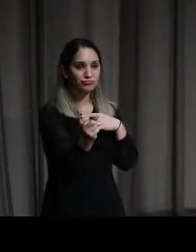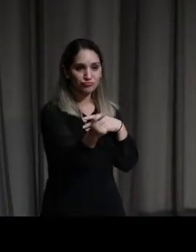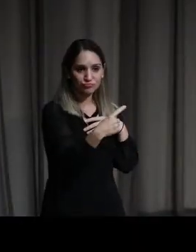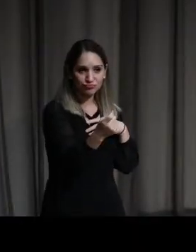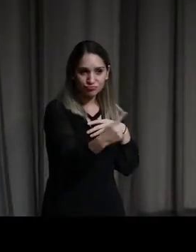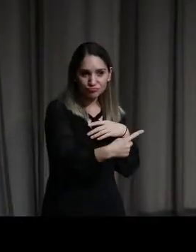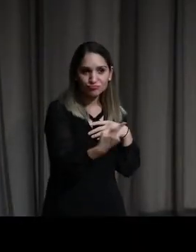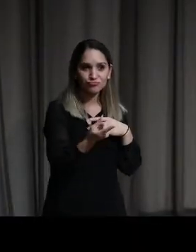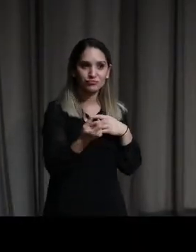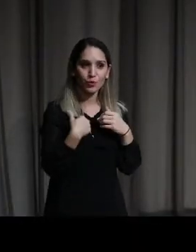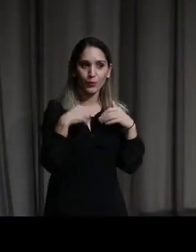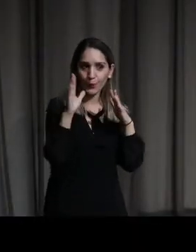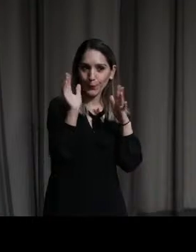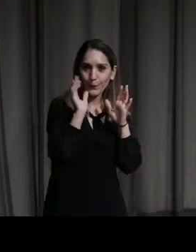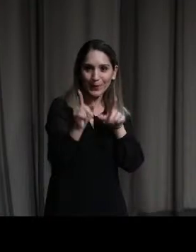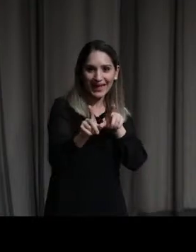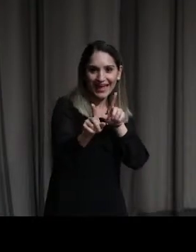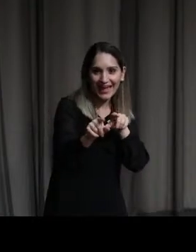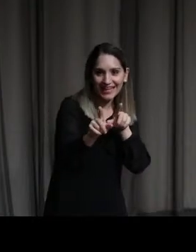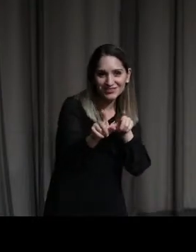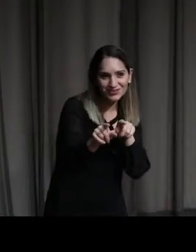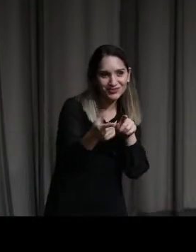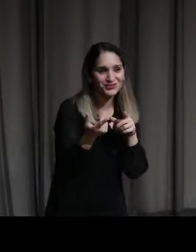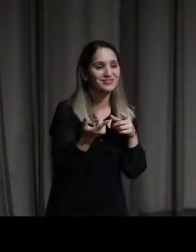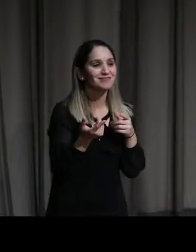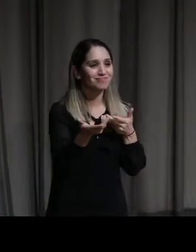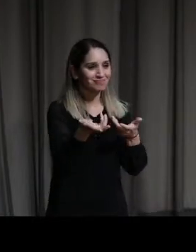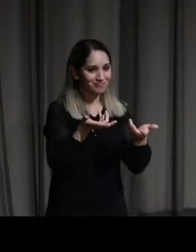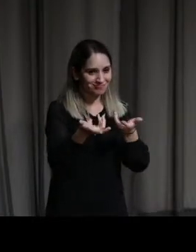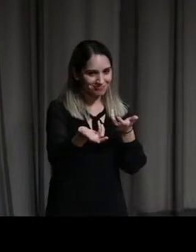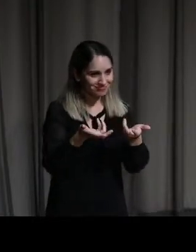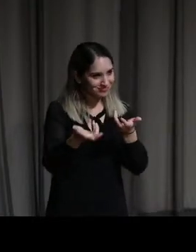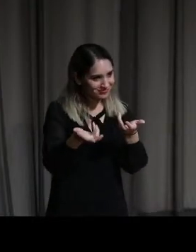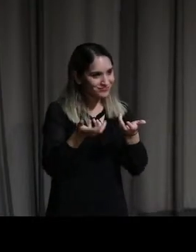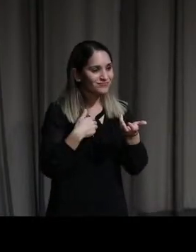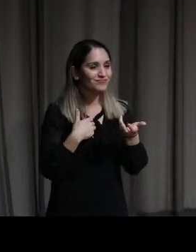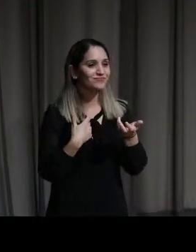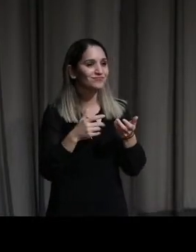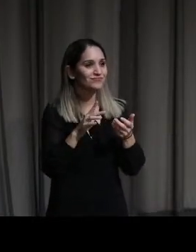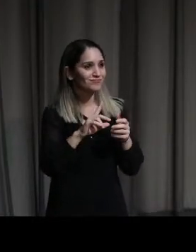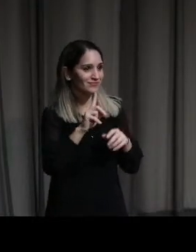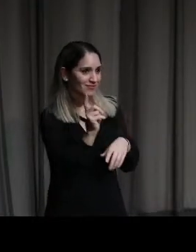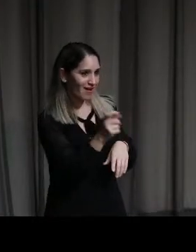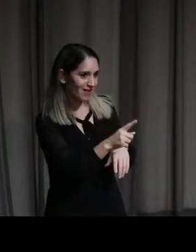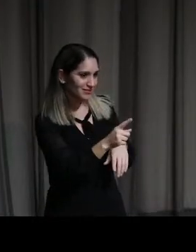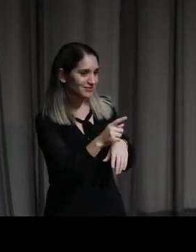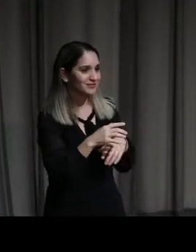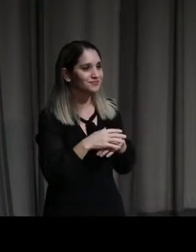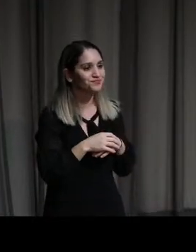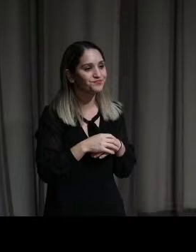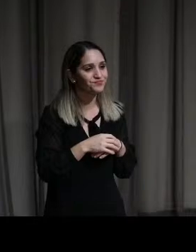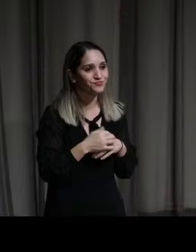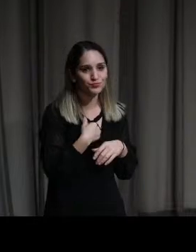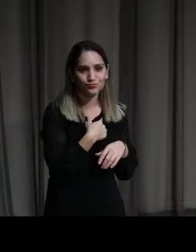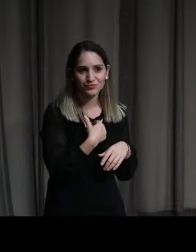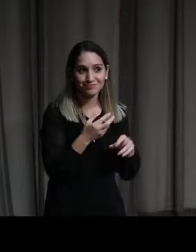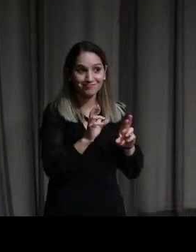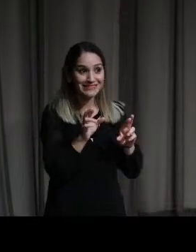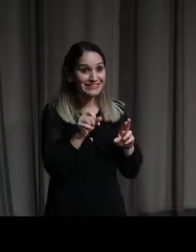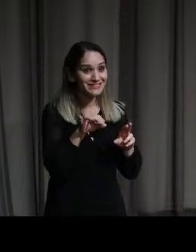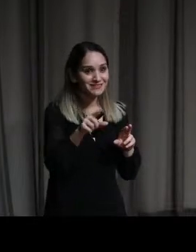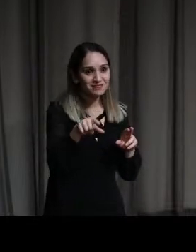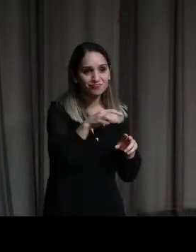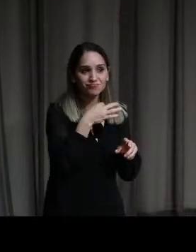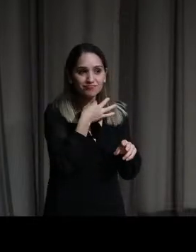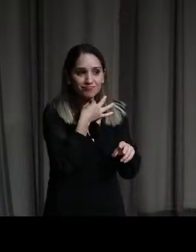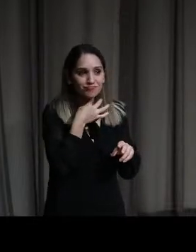hopefully answers. Maybe we'll just stay with the questions. Who knows? Pose those questions. But if anybody does have a